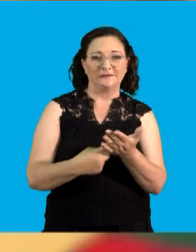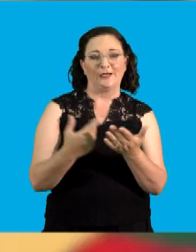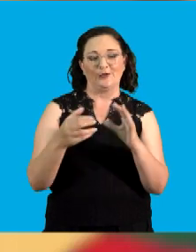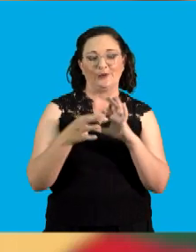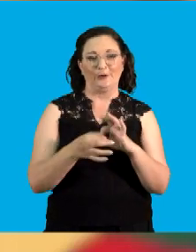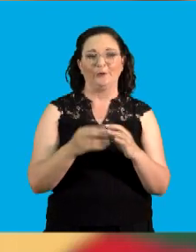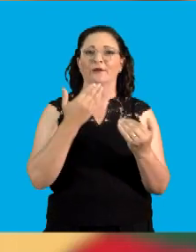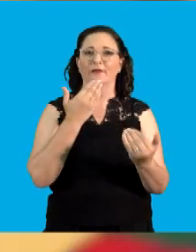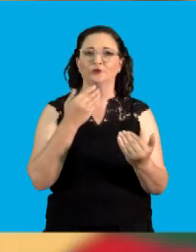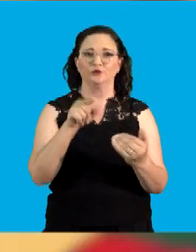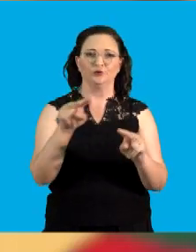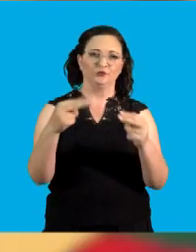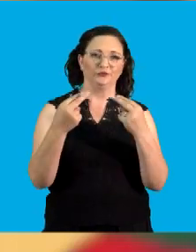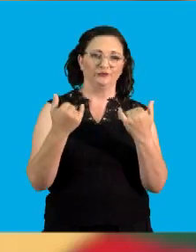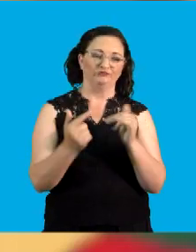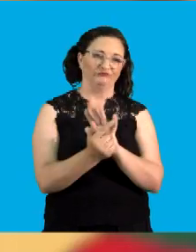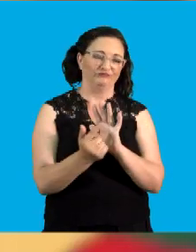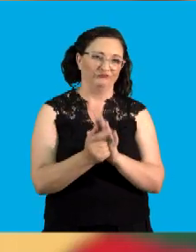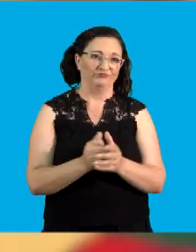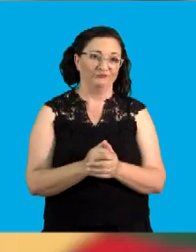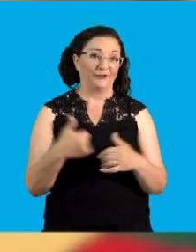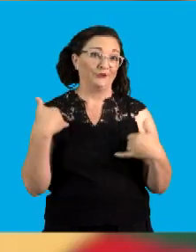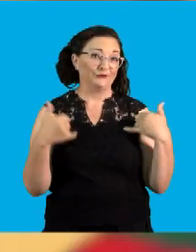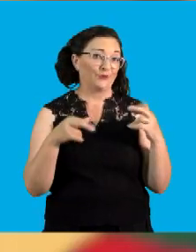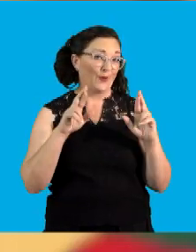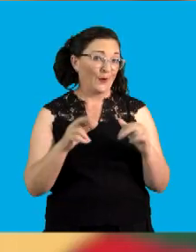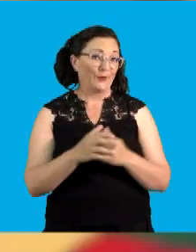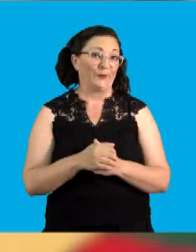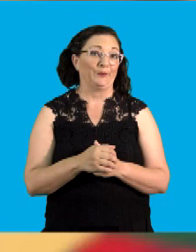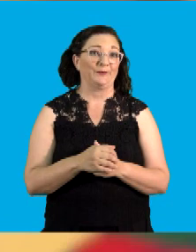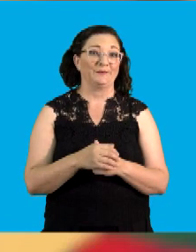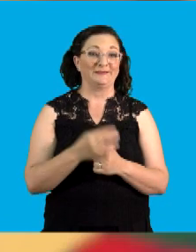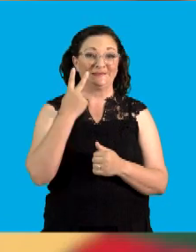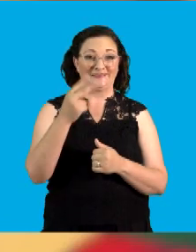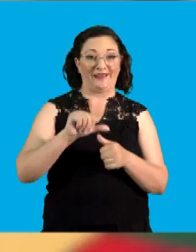Now, thank you so much, learners, for tuning in today's lesson. I hope you enjoyed the lesson,